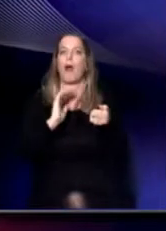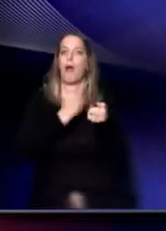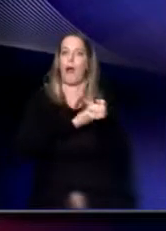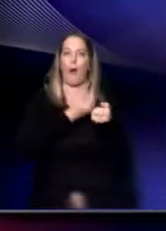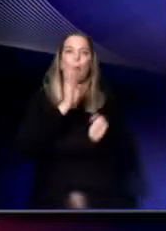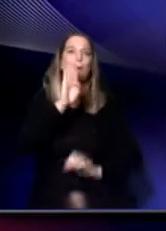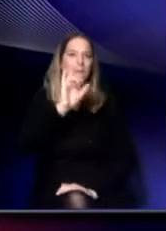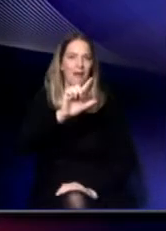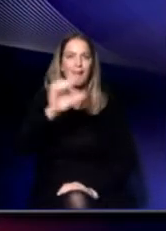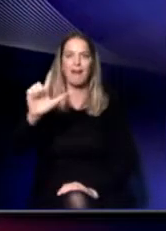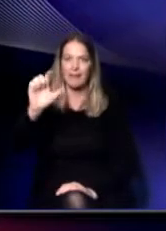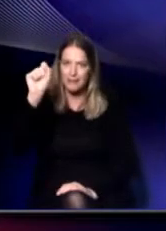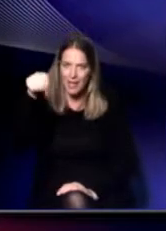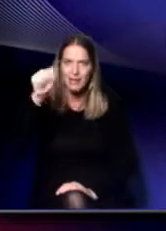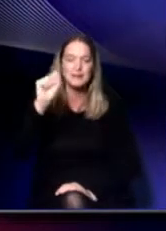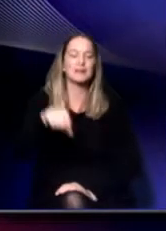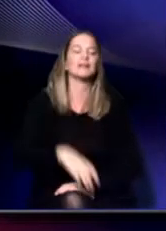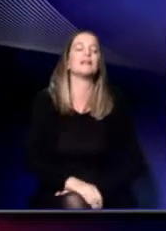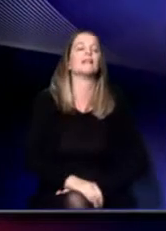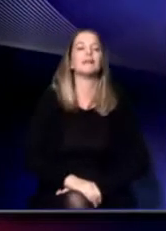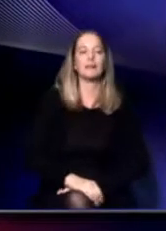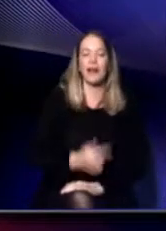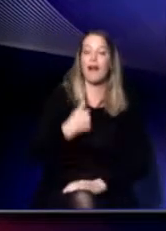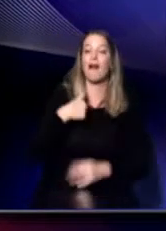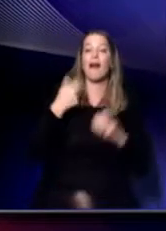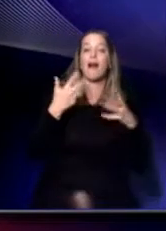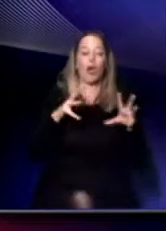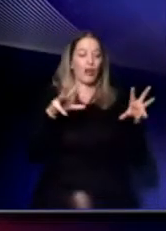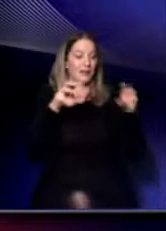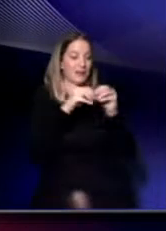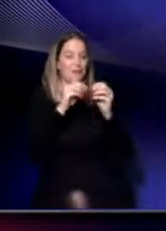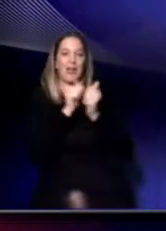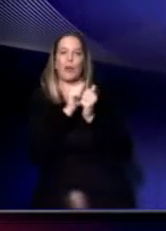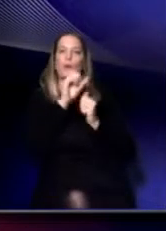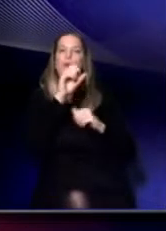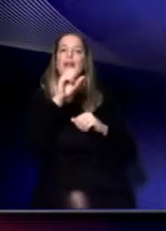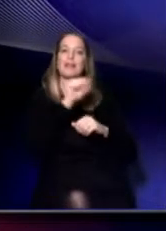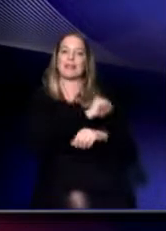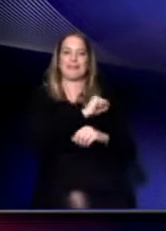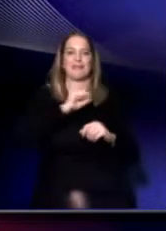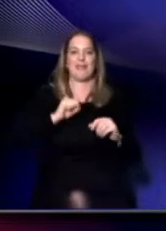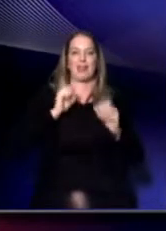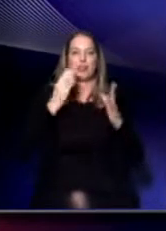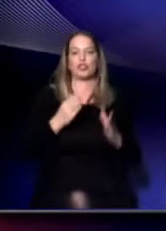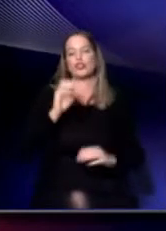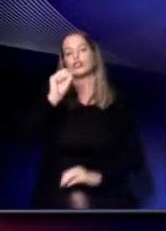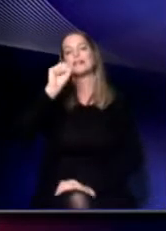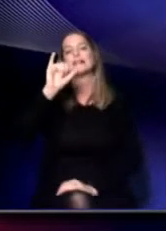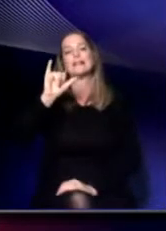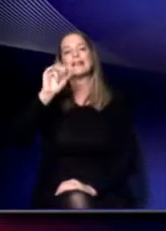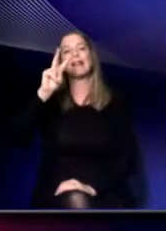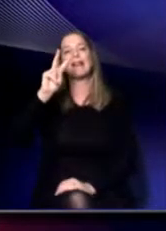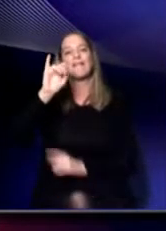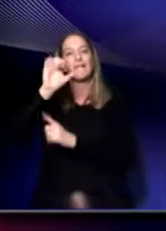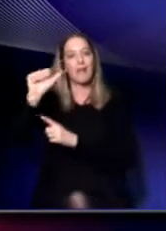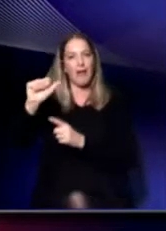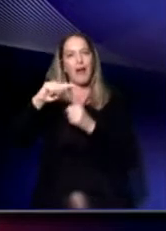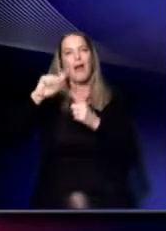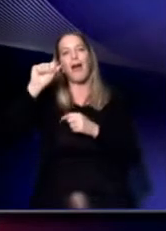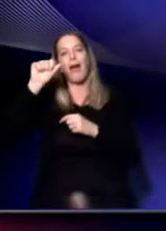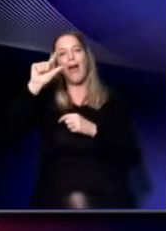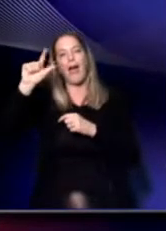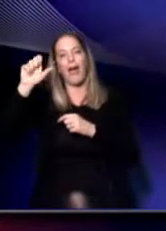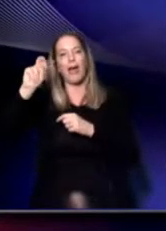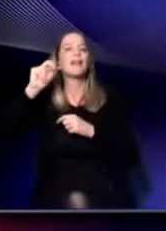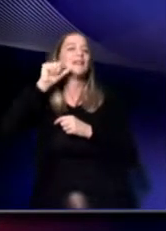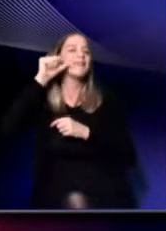with Senator Sylvia Allen yesterday afternoon, and she also agreed to